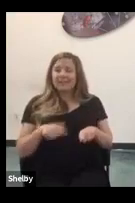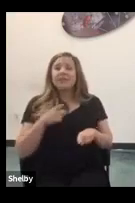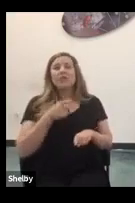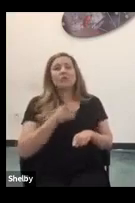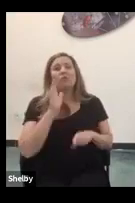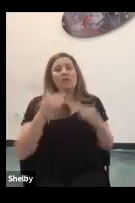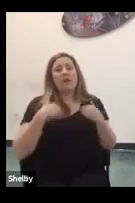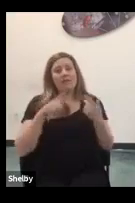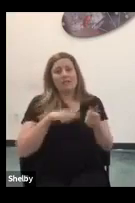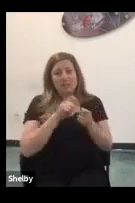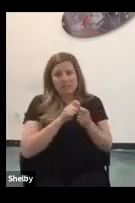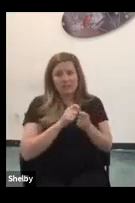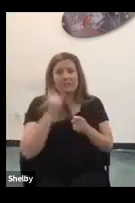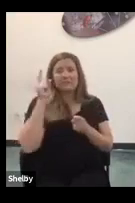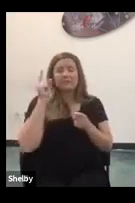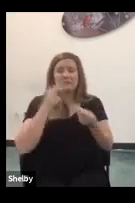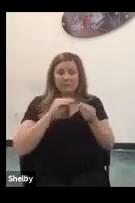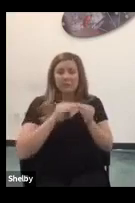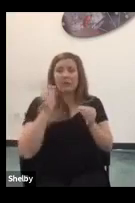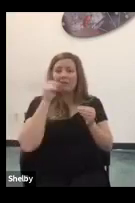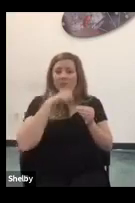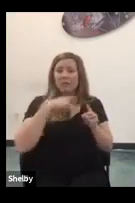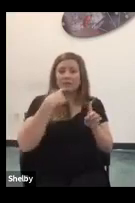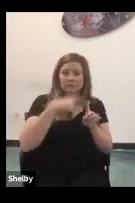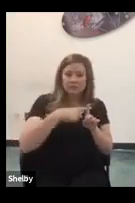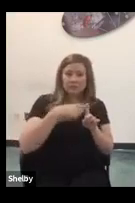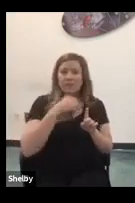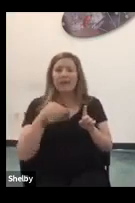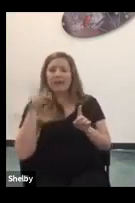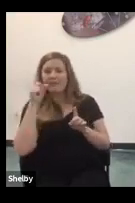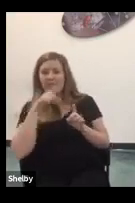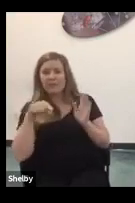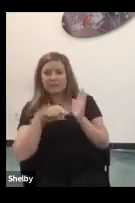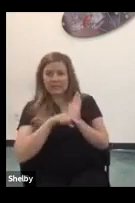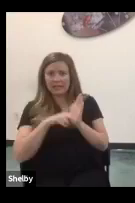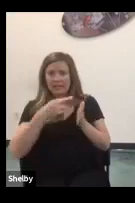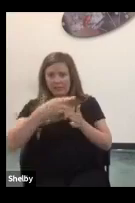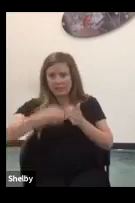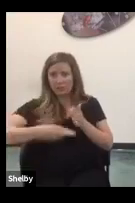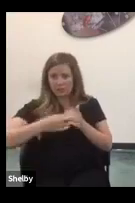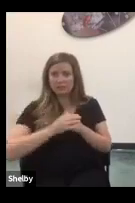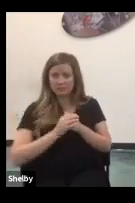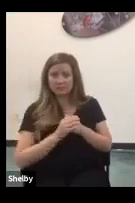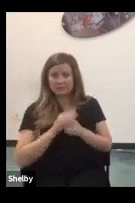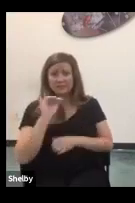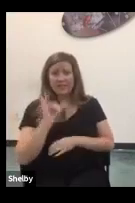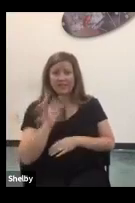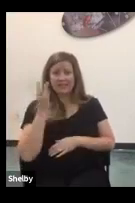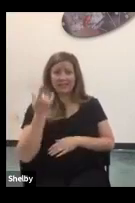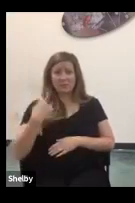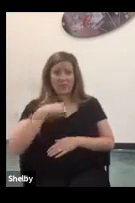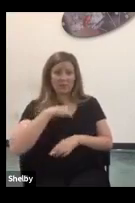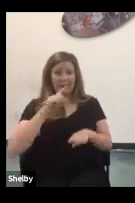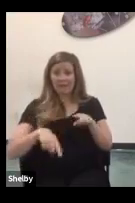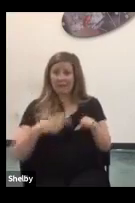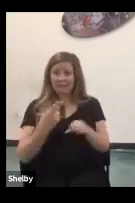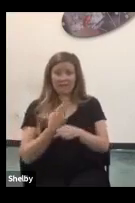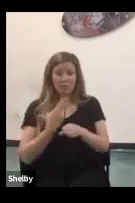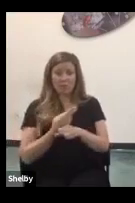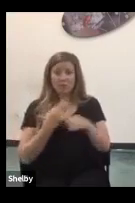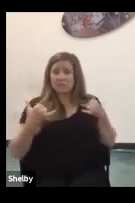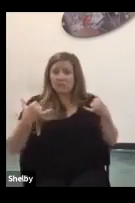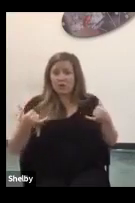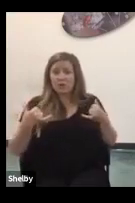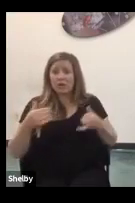of false positive and false negative results. So that's why we aren't able to use the current